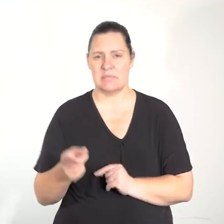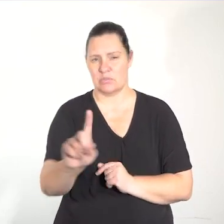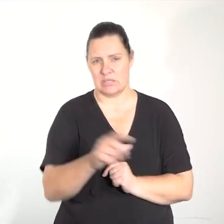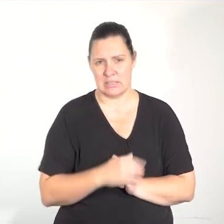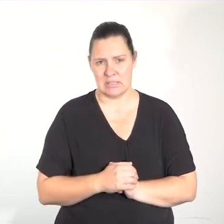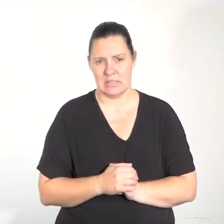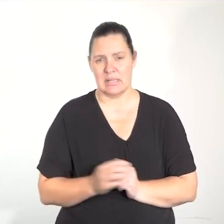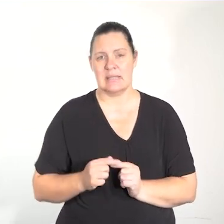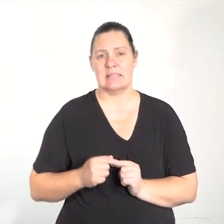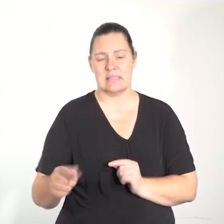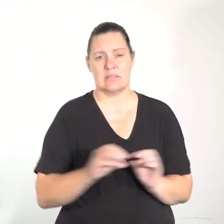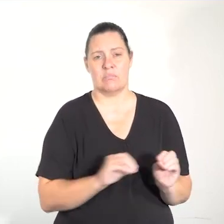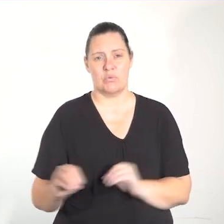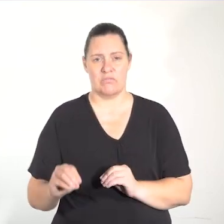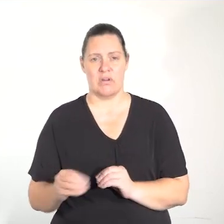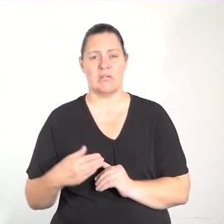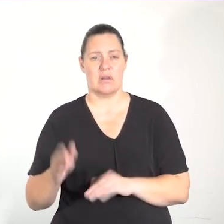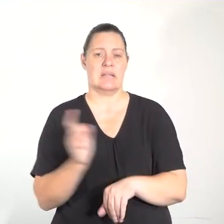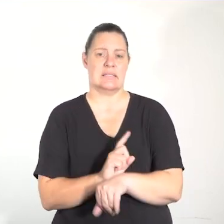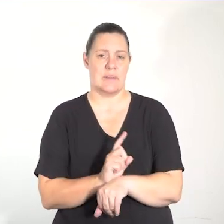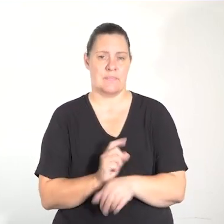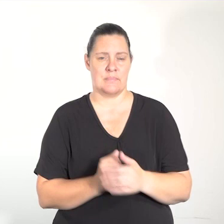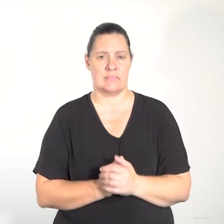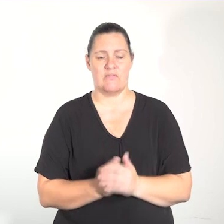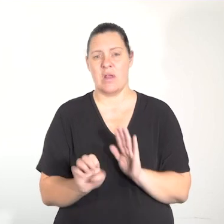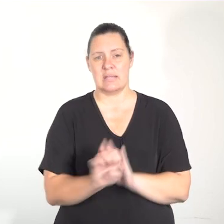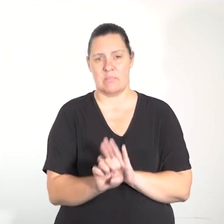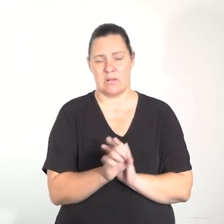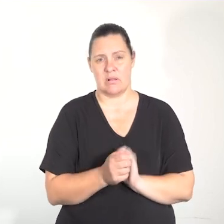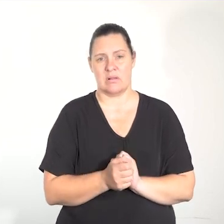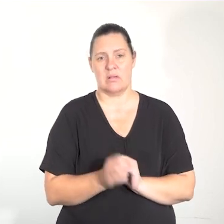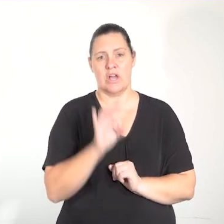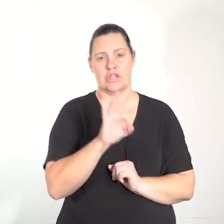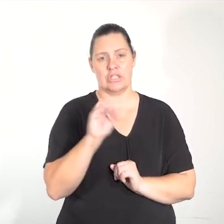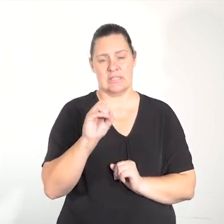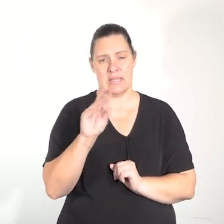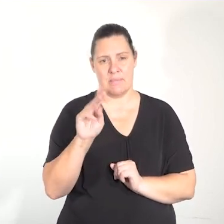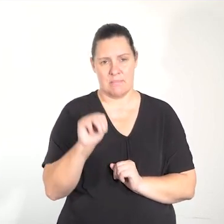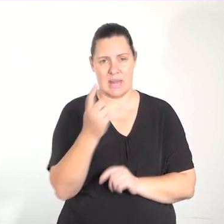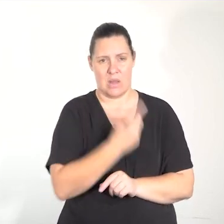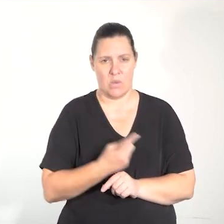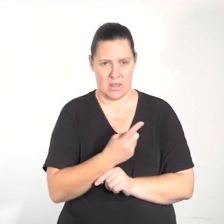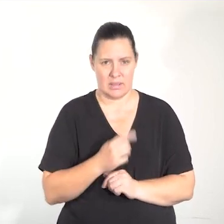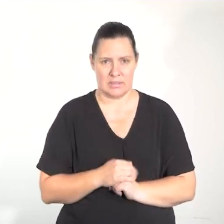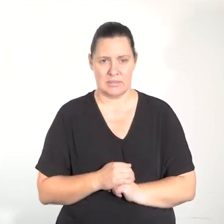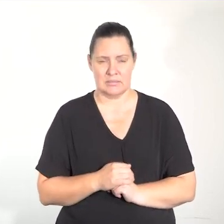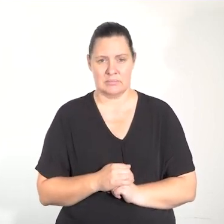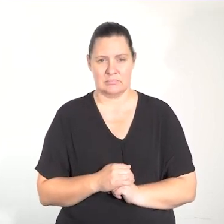speed? The distance moved over a certain amount of time. For example, 30 kilometers per hour.